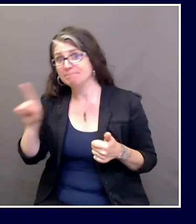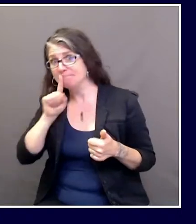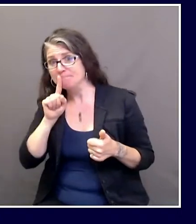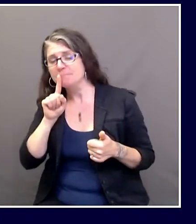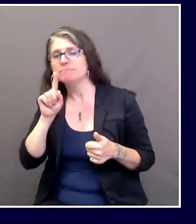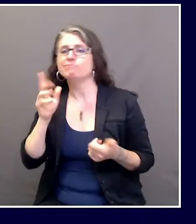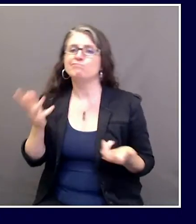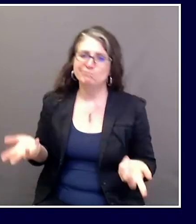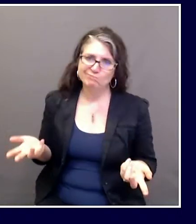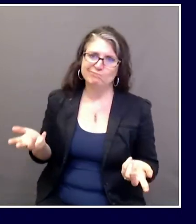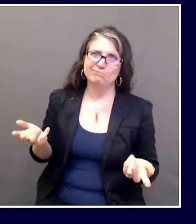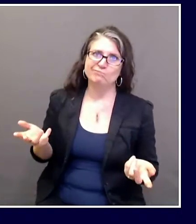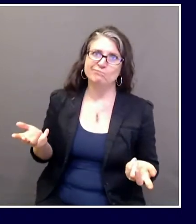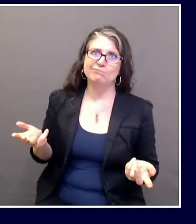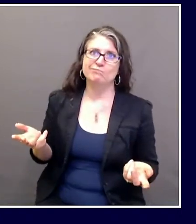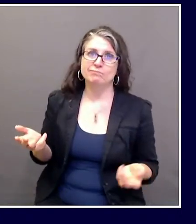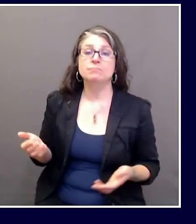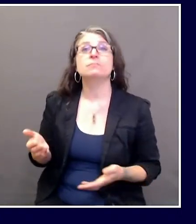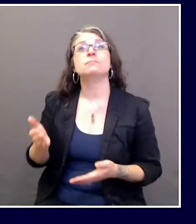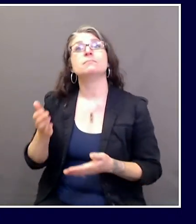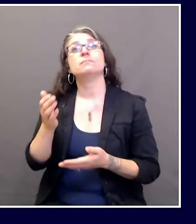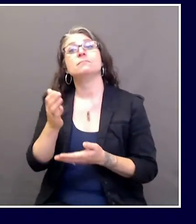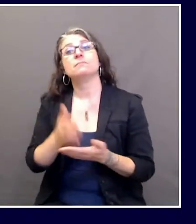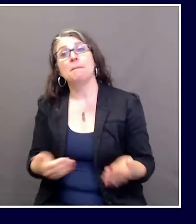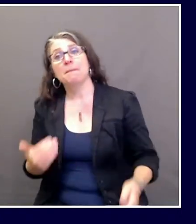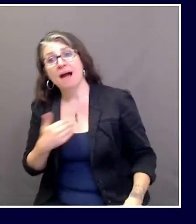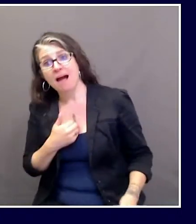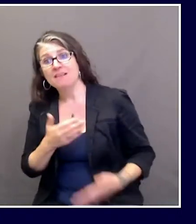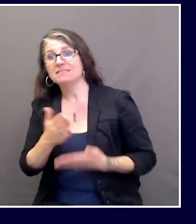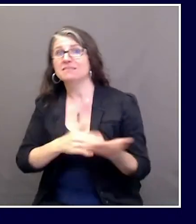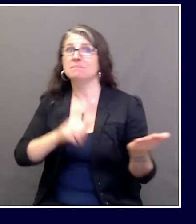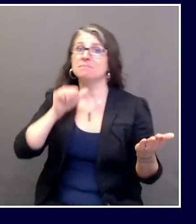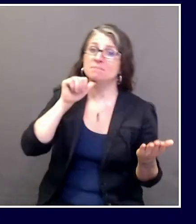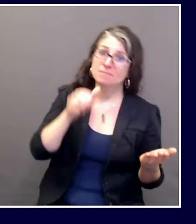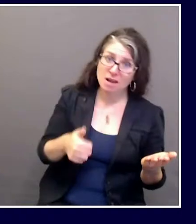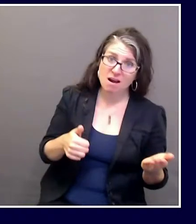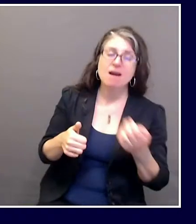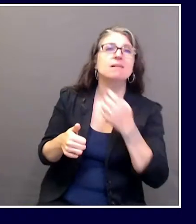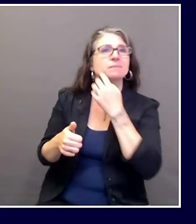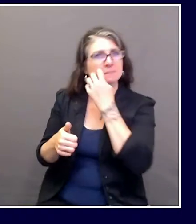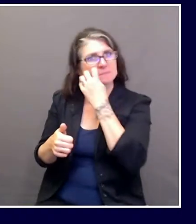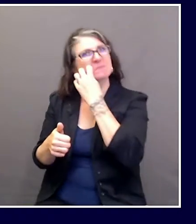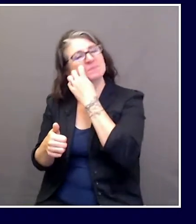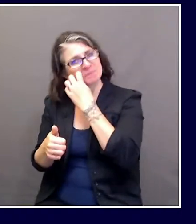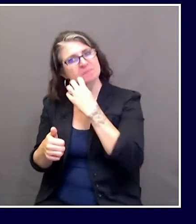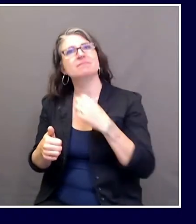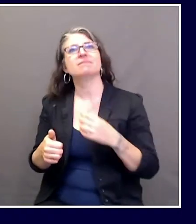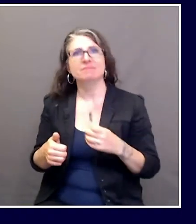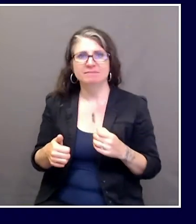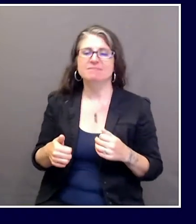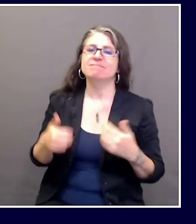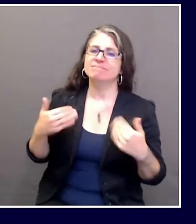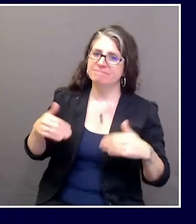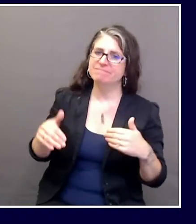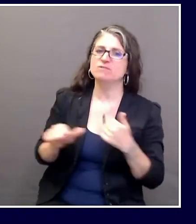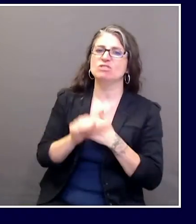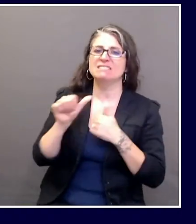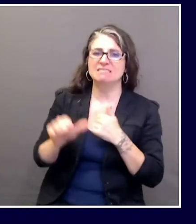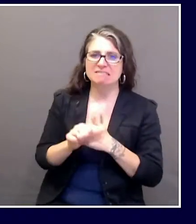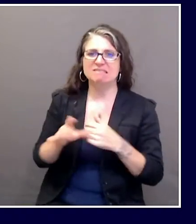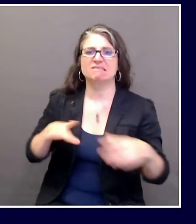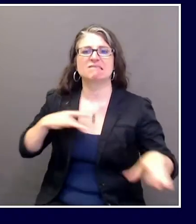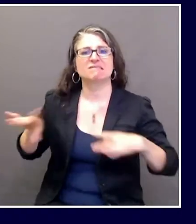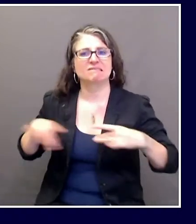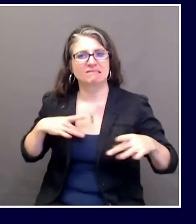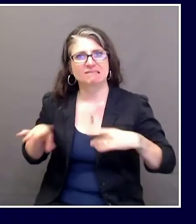while a large fraction are not, that's a higher risk situation. I think everyone's got to be smart right now